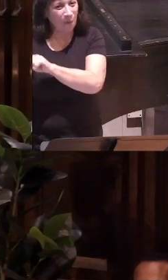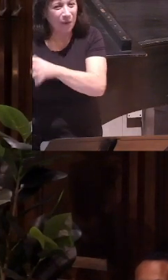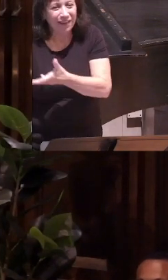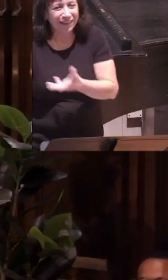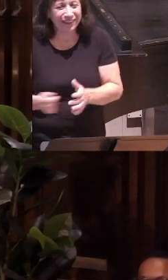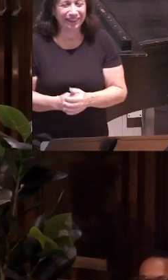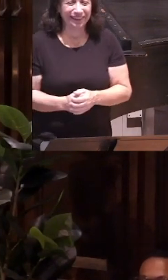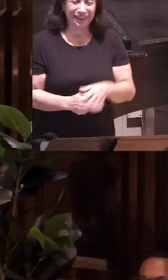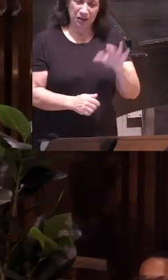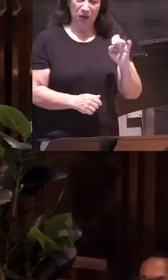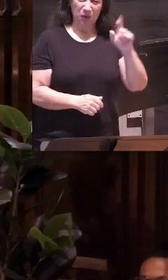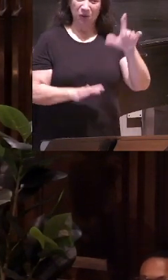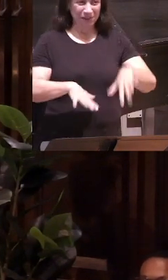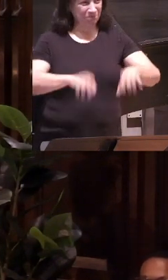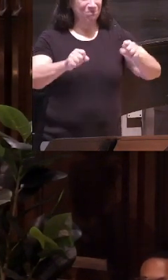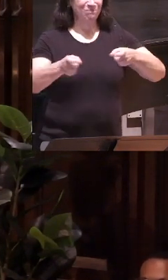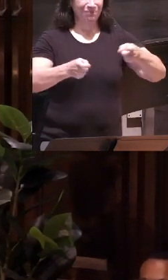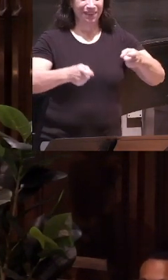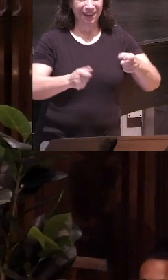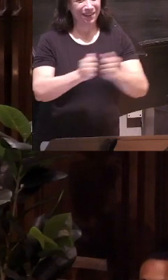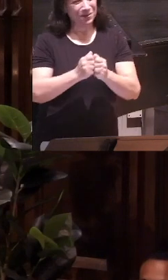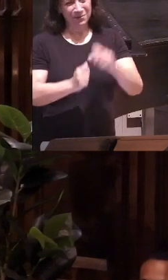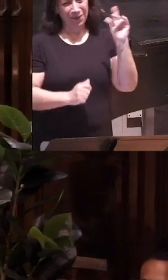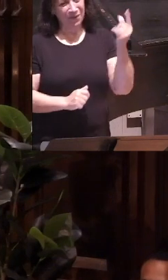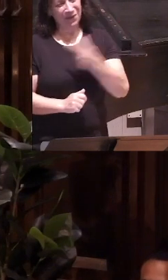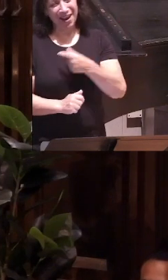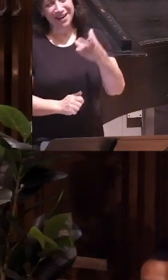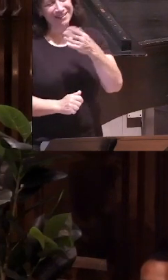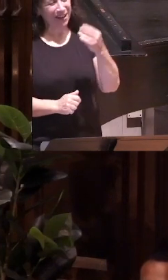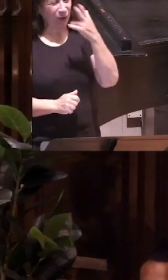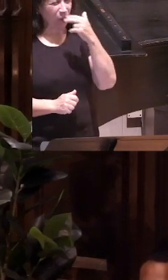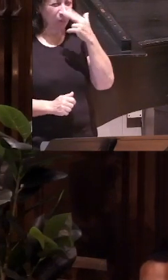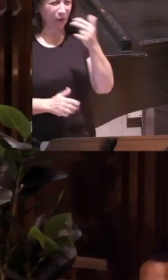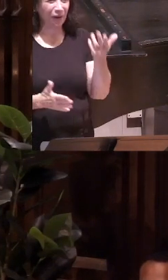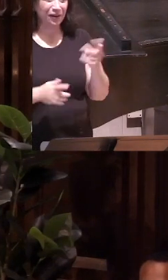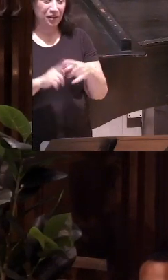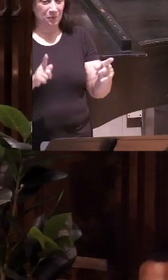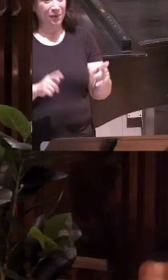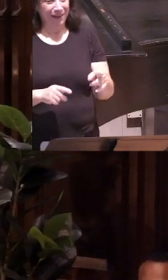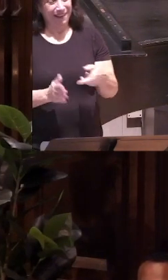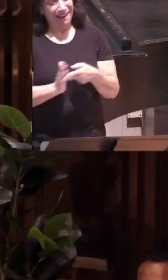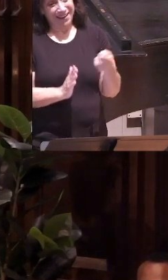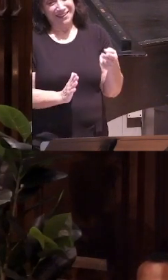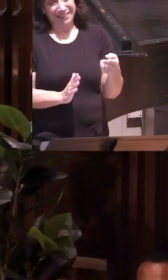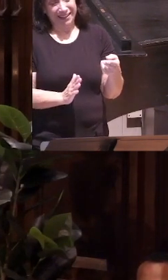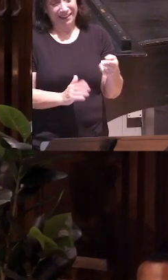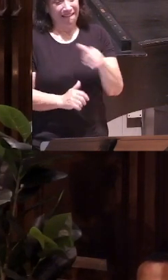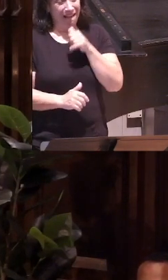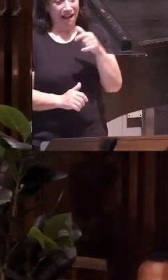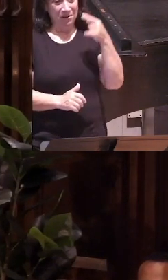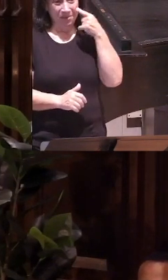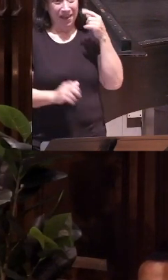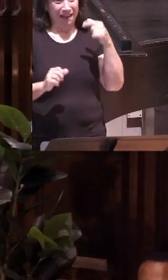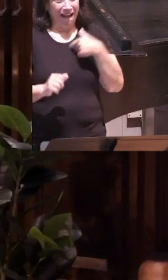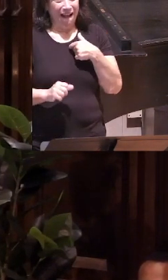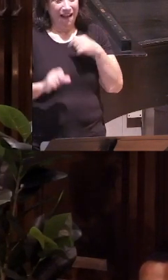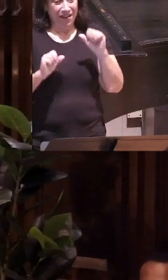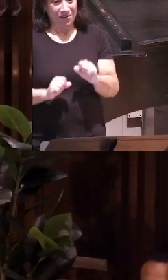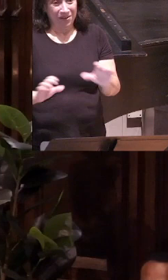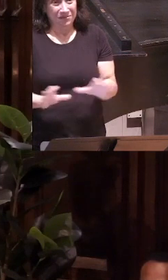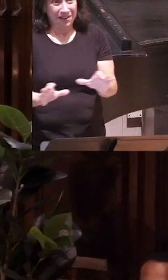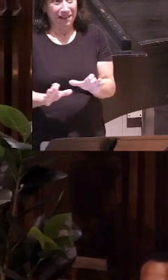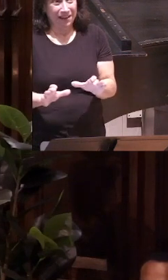I'm told it was done with grace and humor, but quite frankly, I don't think I could have done it if I